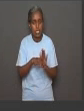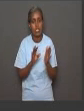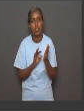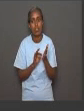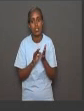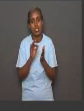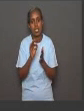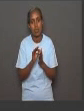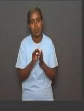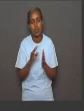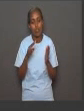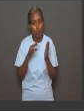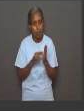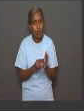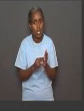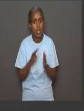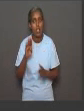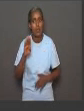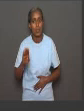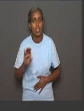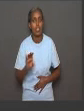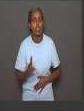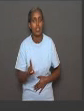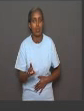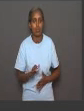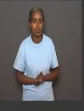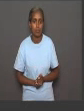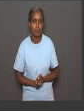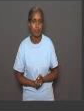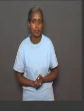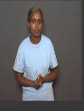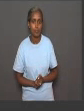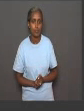represent the number of Model B radios.